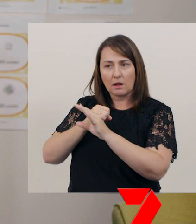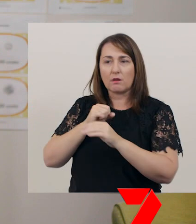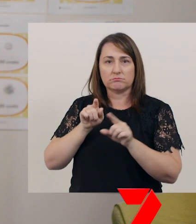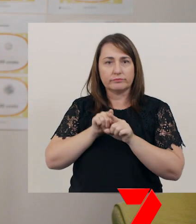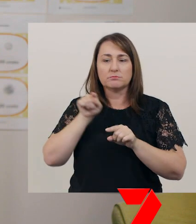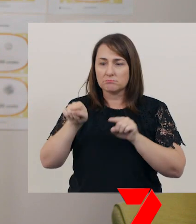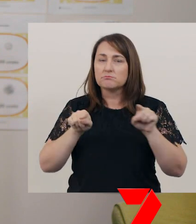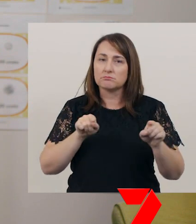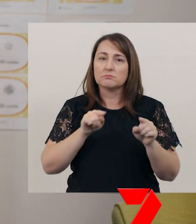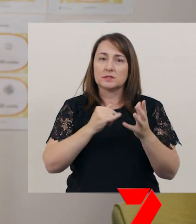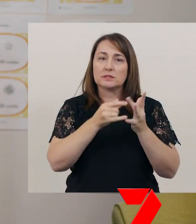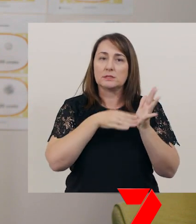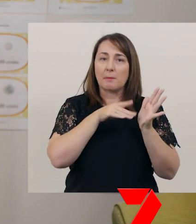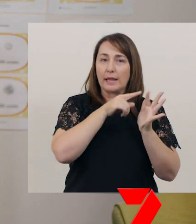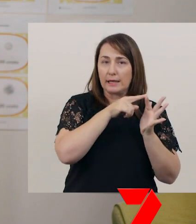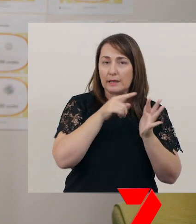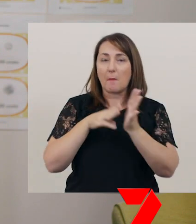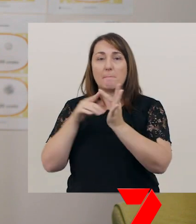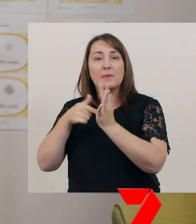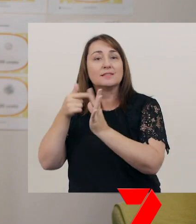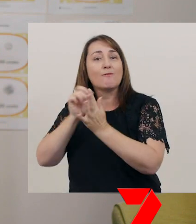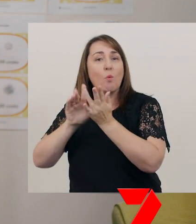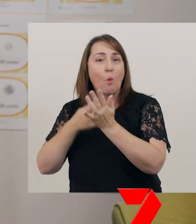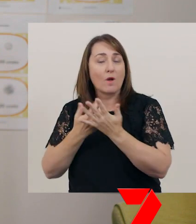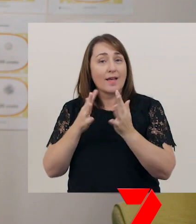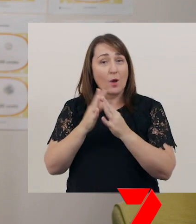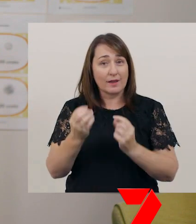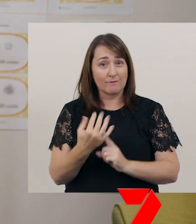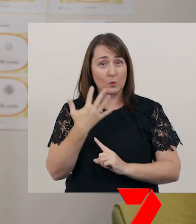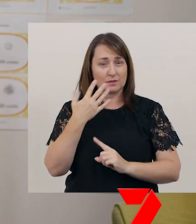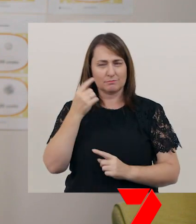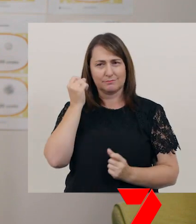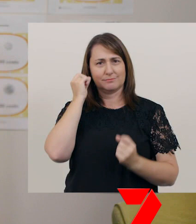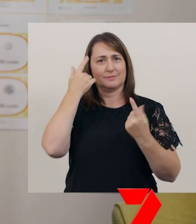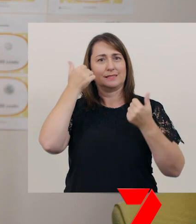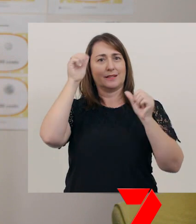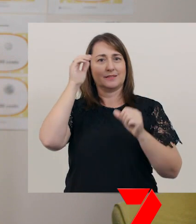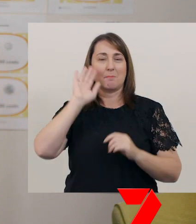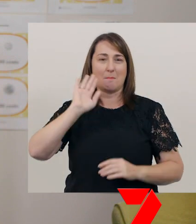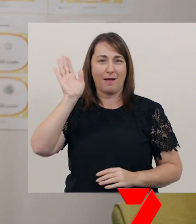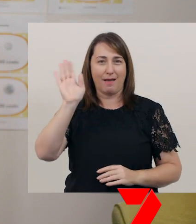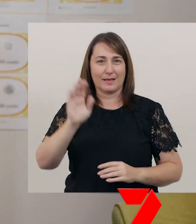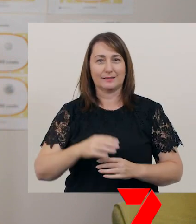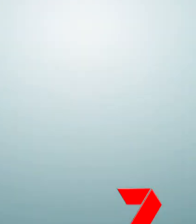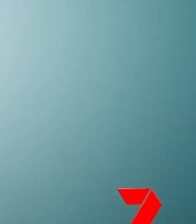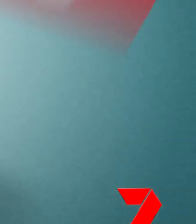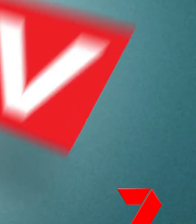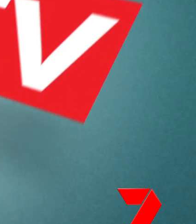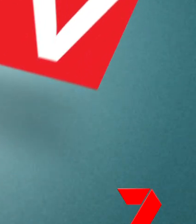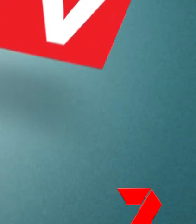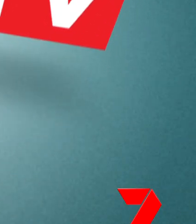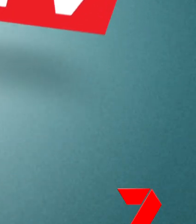advertising. How did this language influence you as the reader? See you next time. Bye.